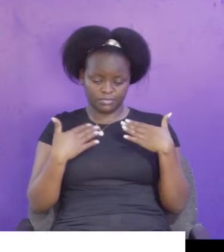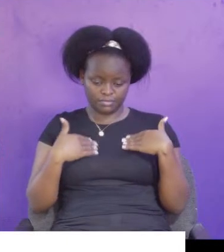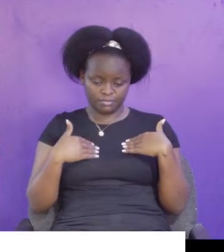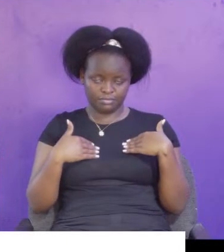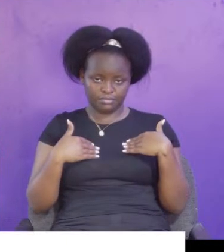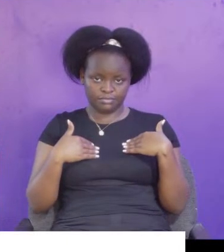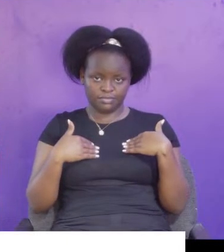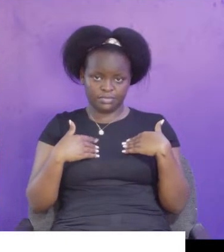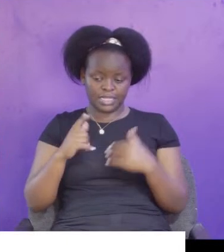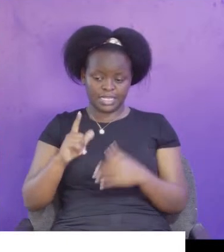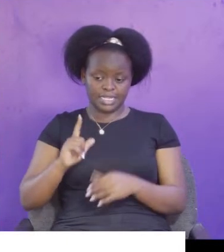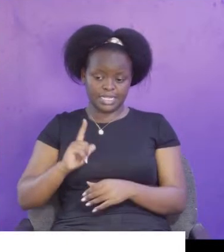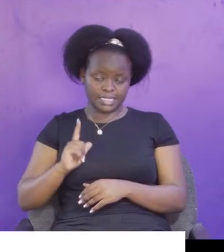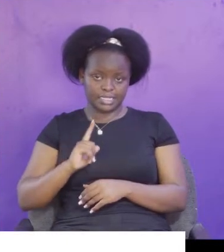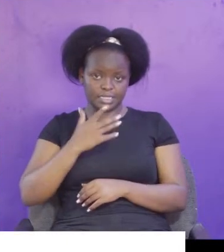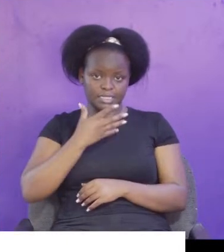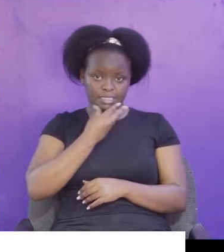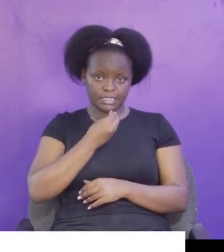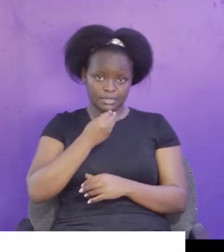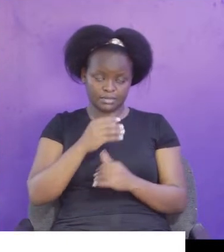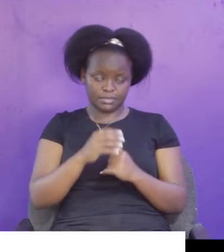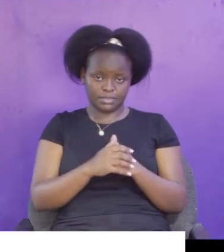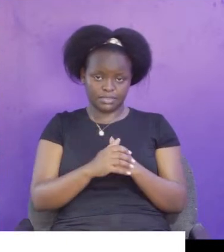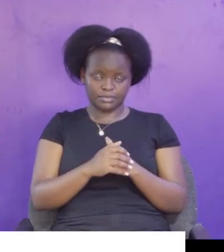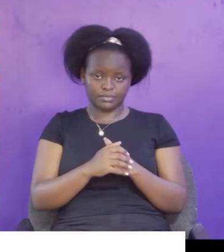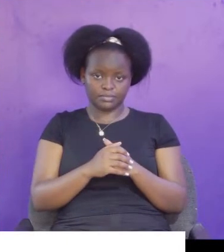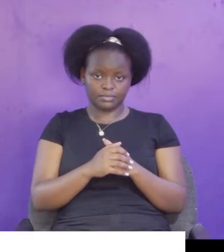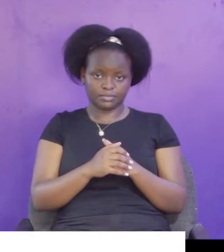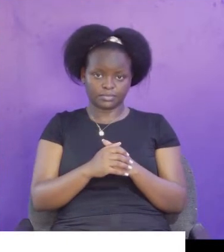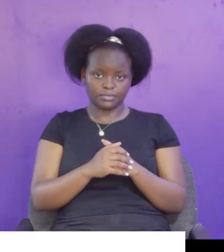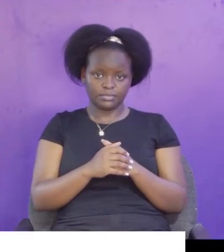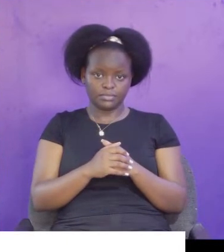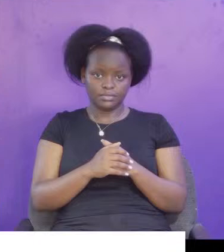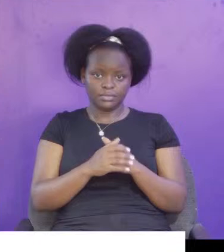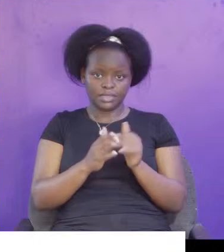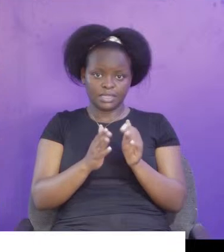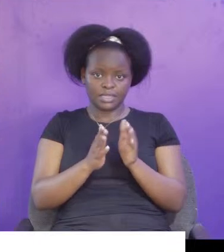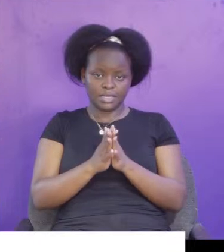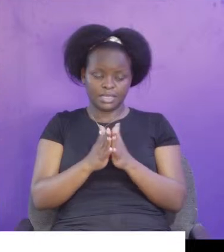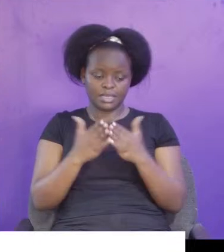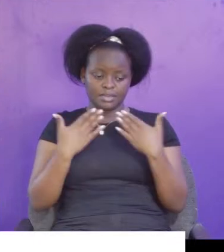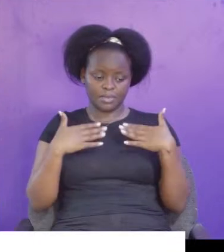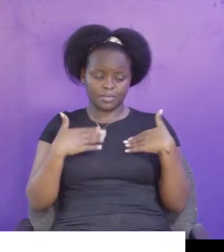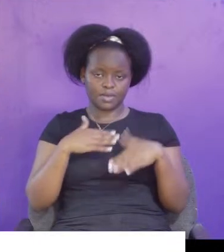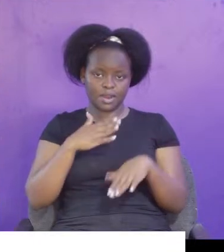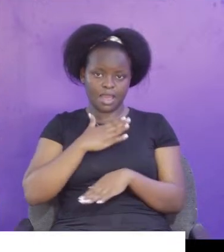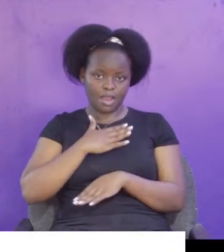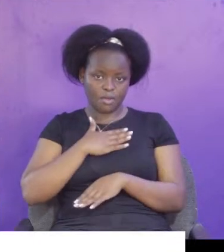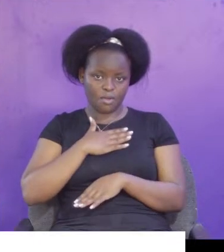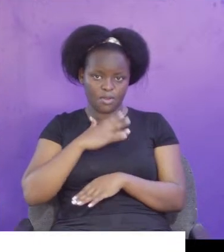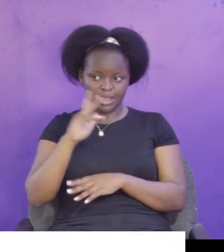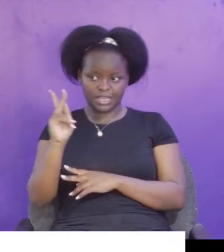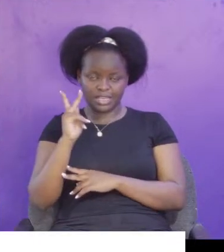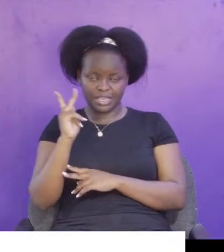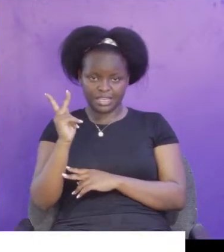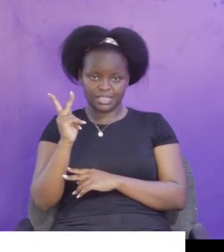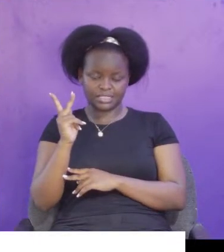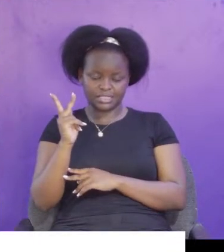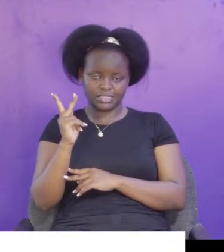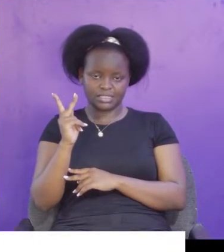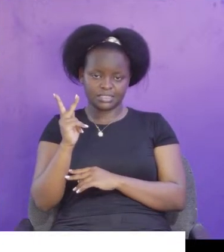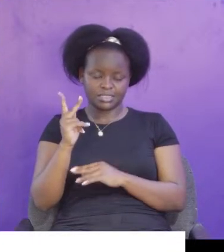ladies and gentlemen, and watu wetu wa Kenya kwa jumla,